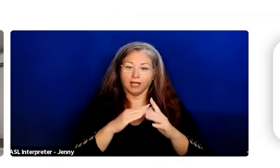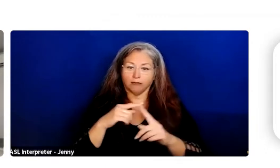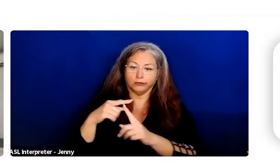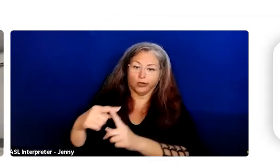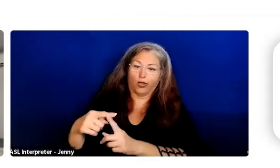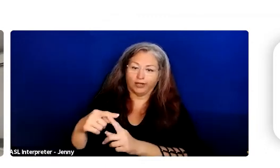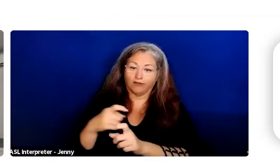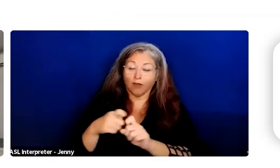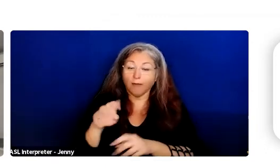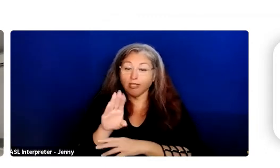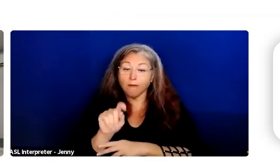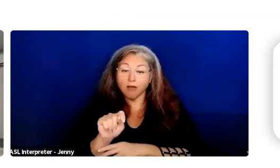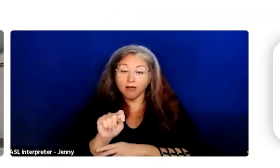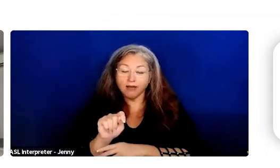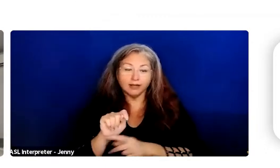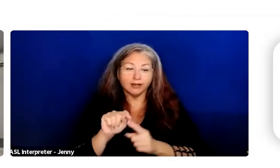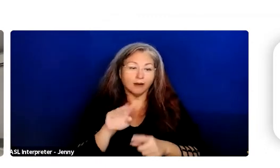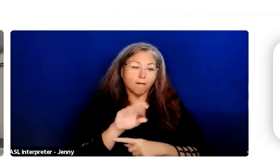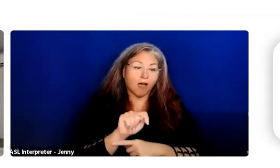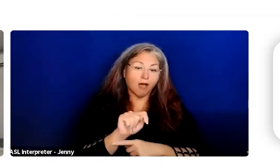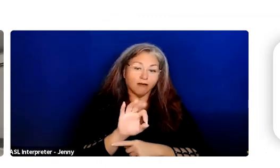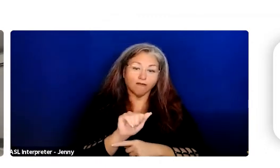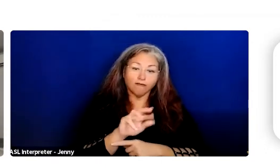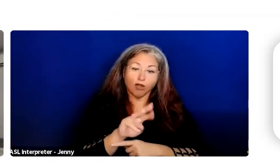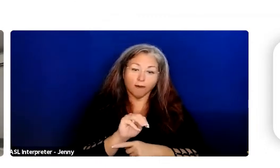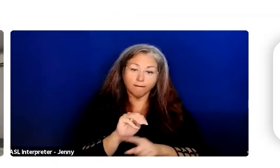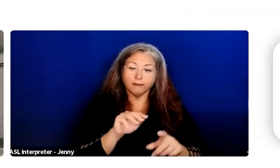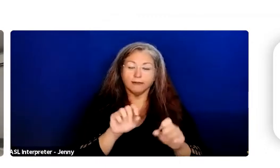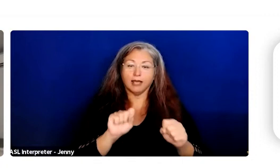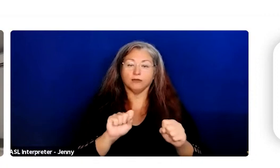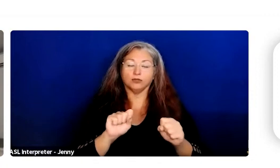by bots and bot farms to have